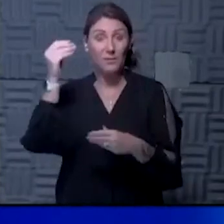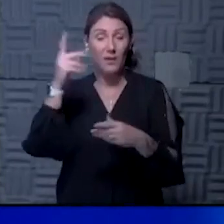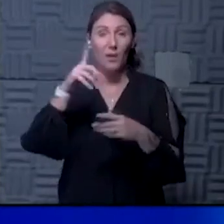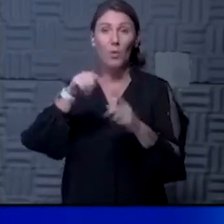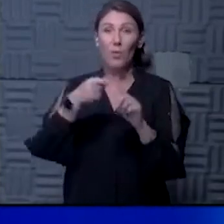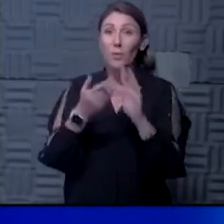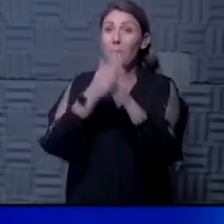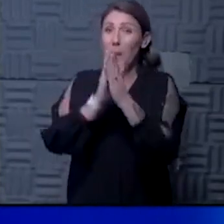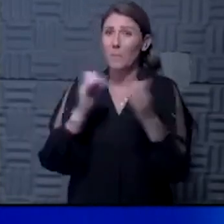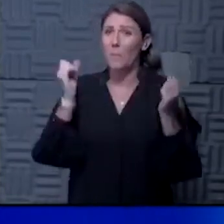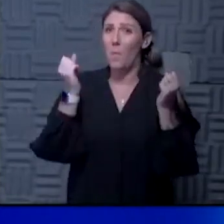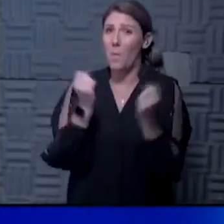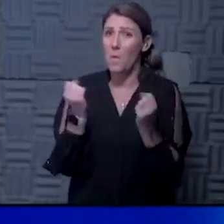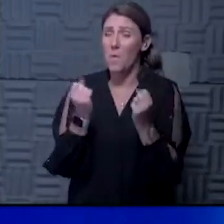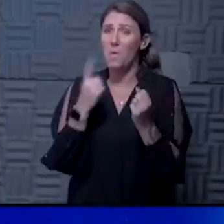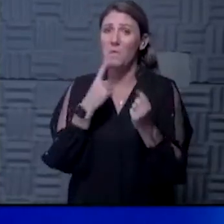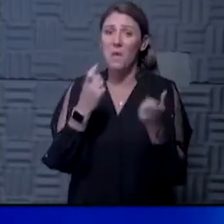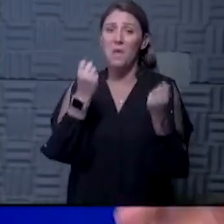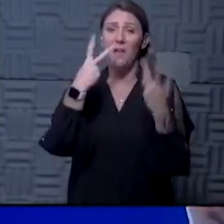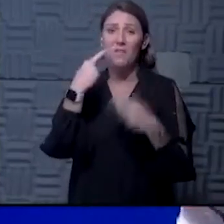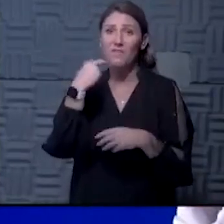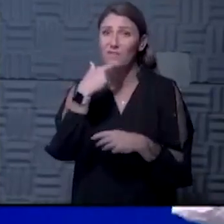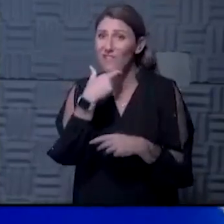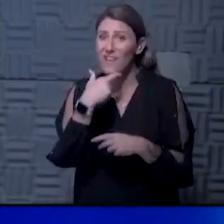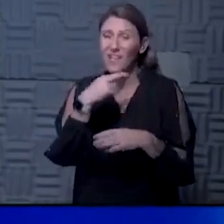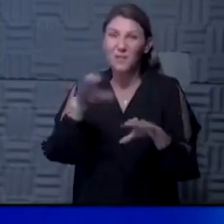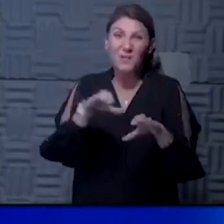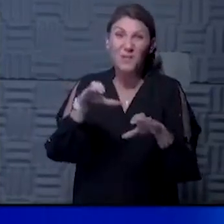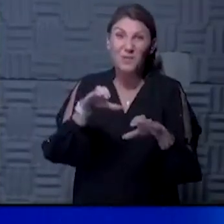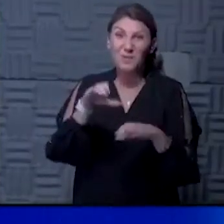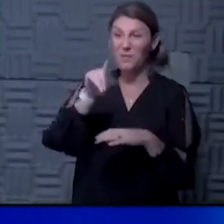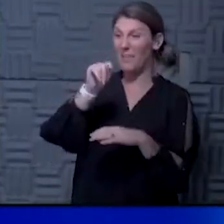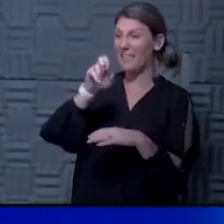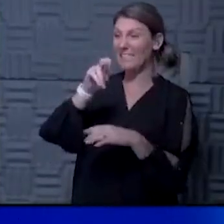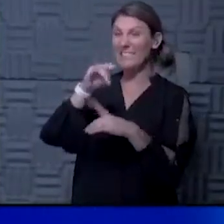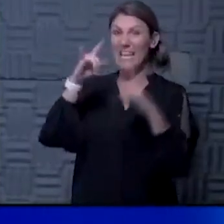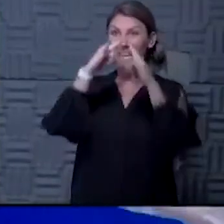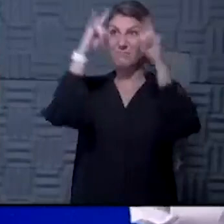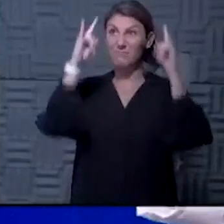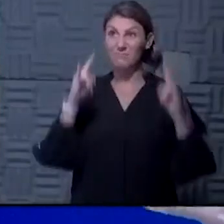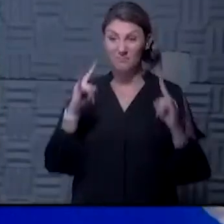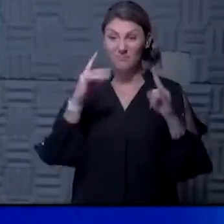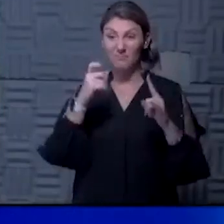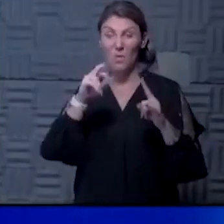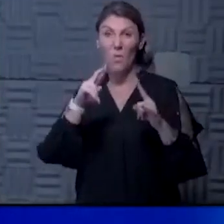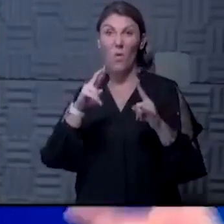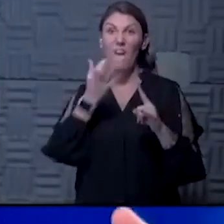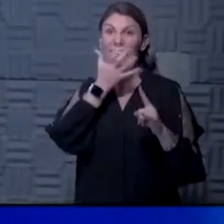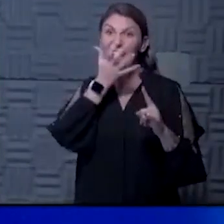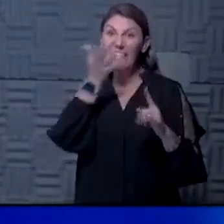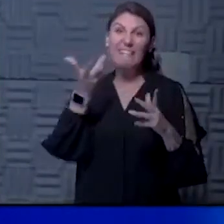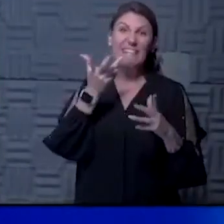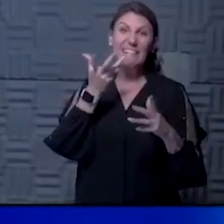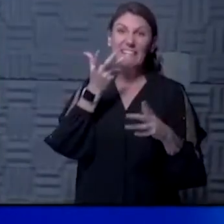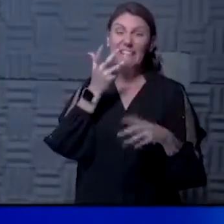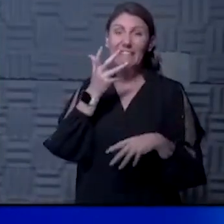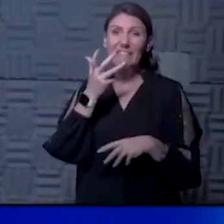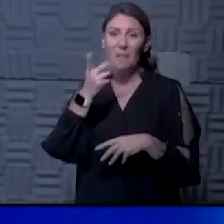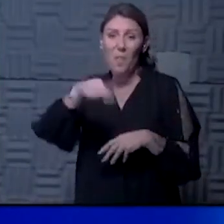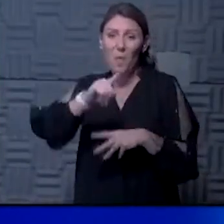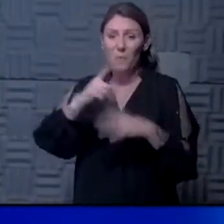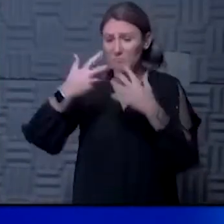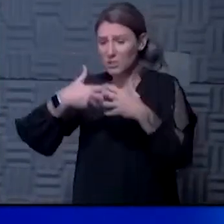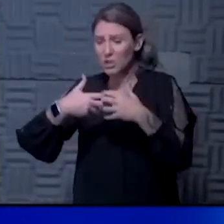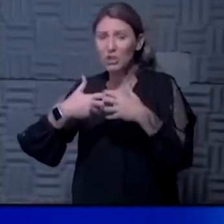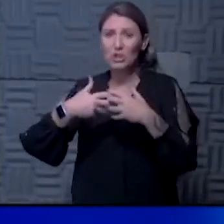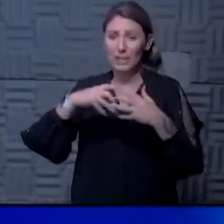colder. I know a lot of restaurateurs are trying to do the tent thing or some kind of covering with the heaters around. I think that's a good deal.